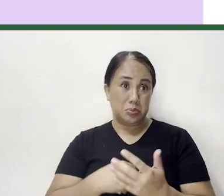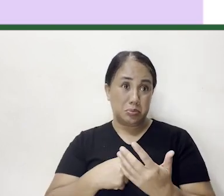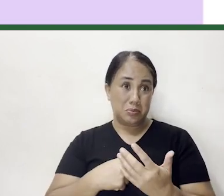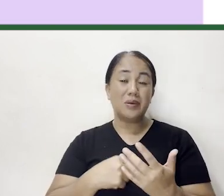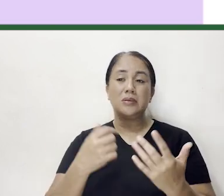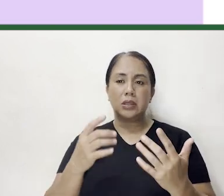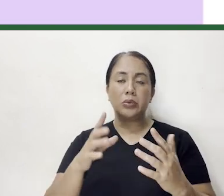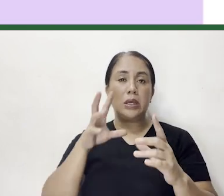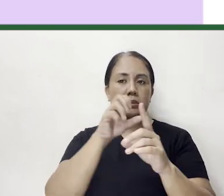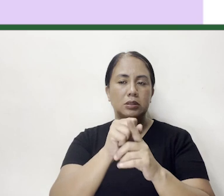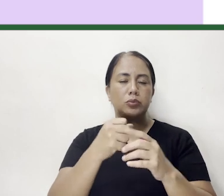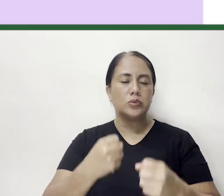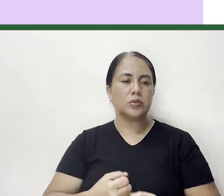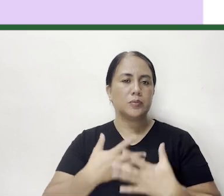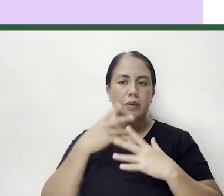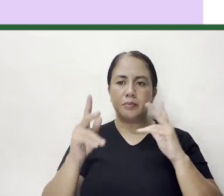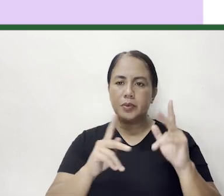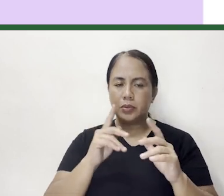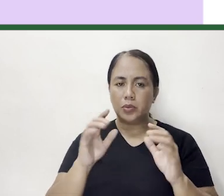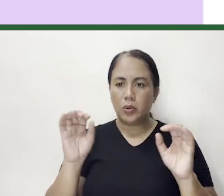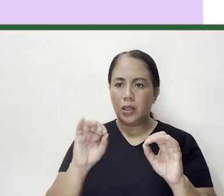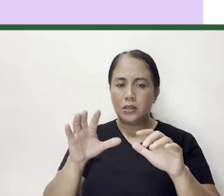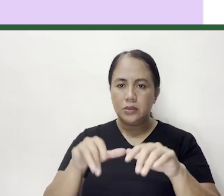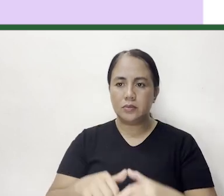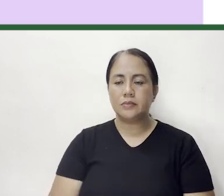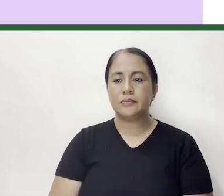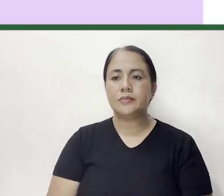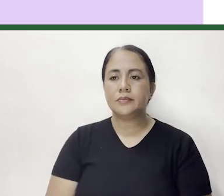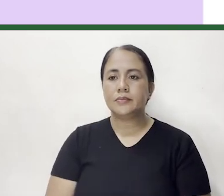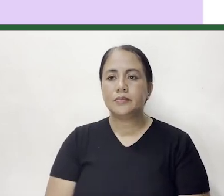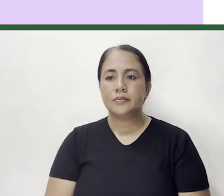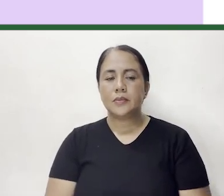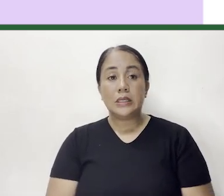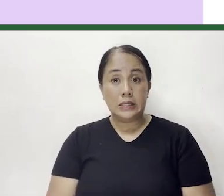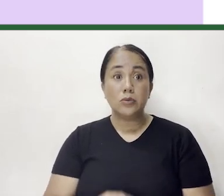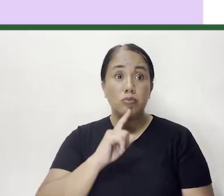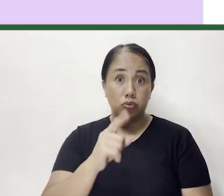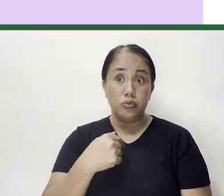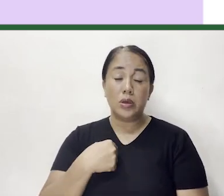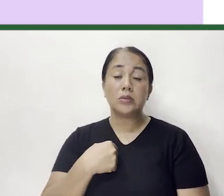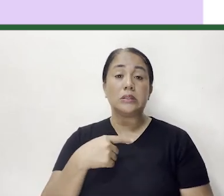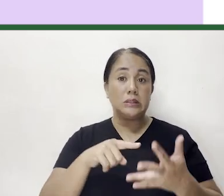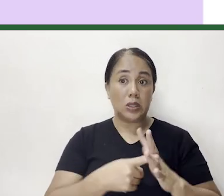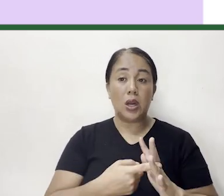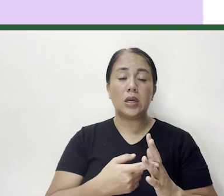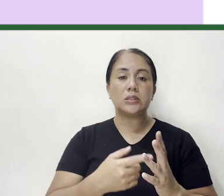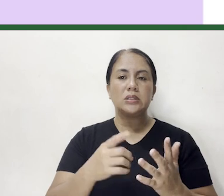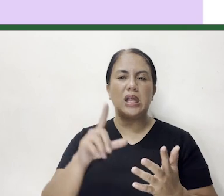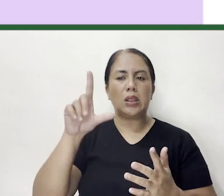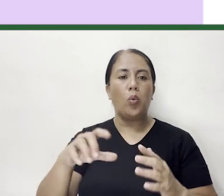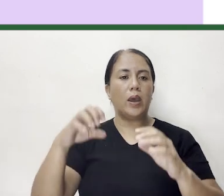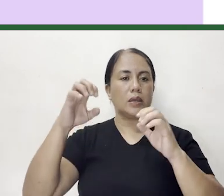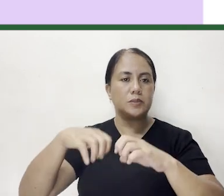superhumans when they achieve something to inspire people without disabilities. This is actually rooted